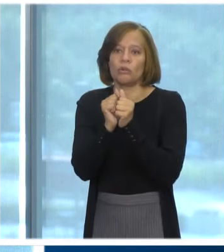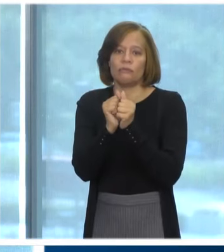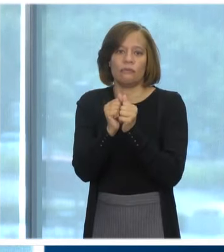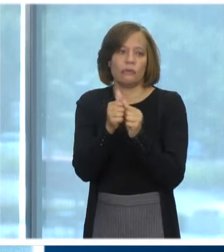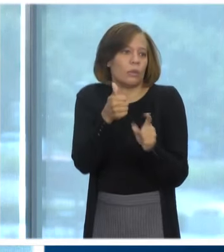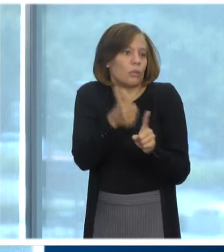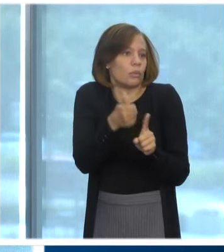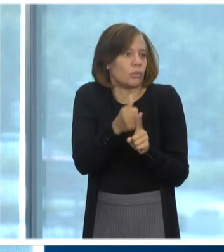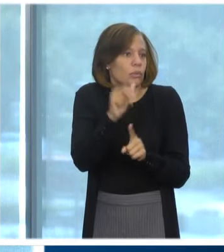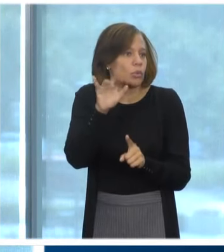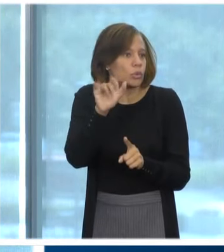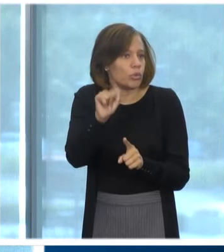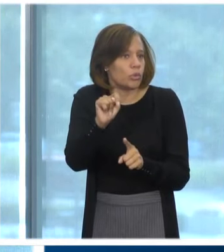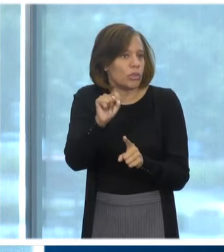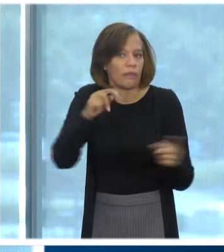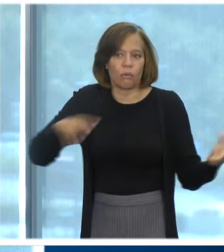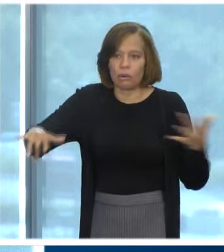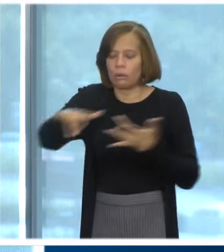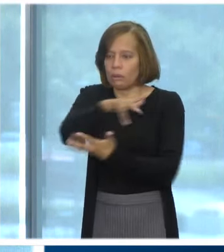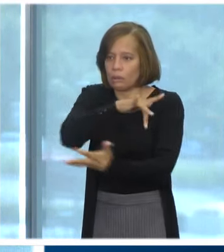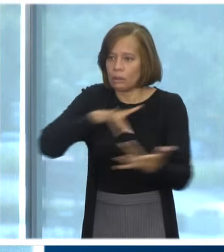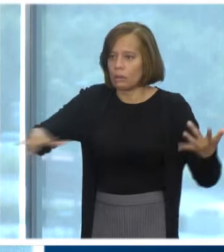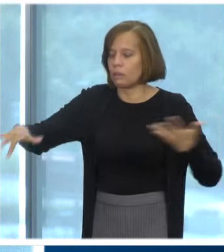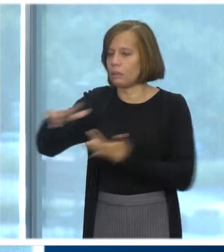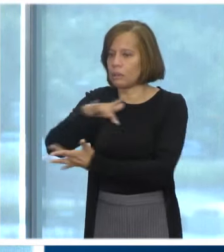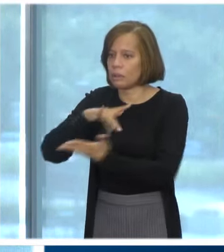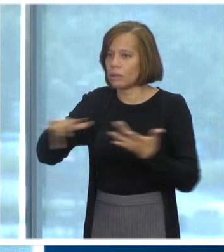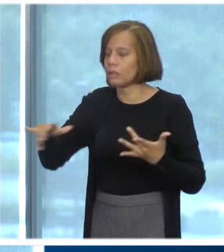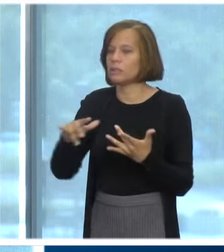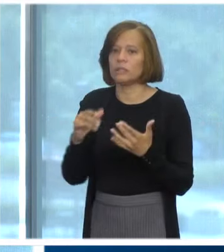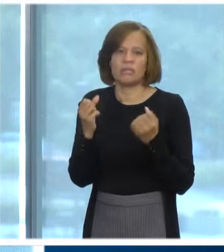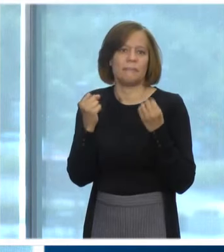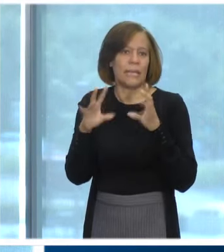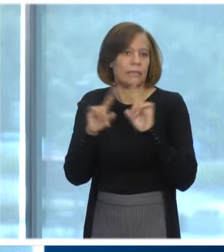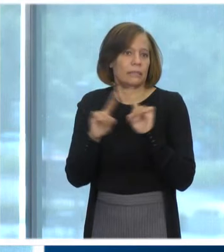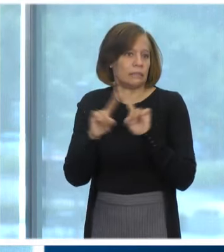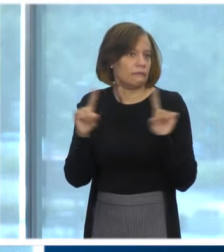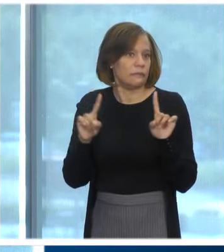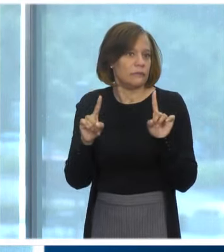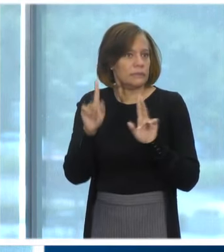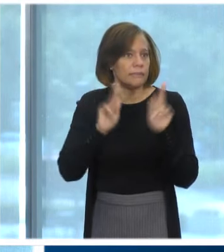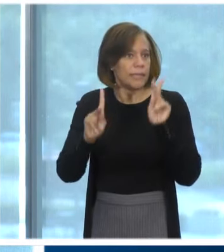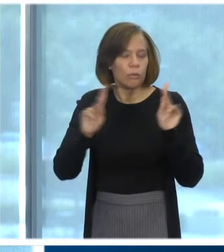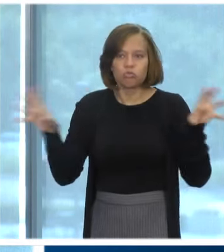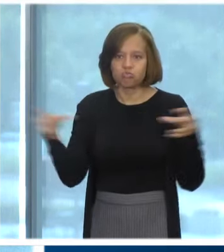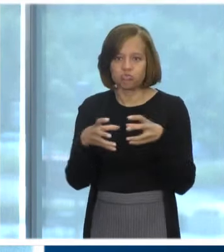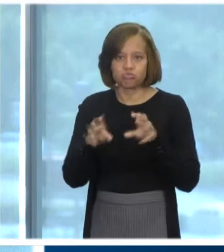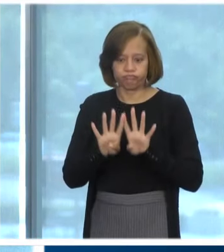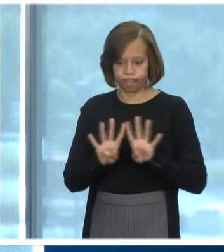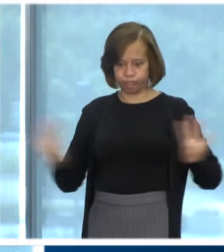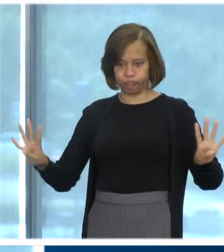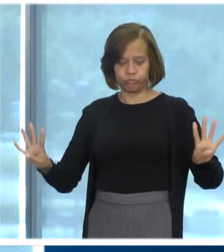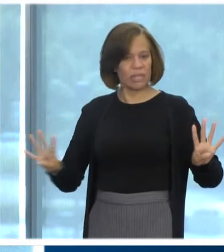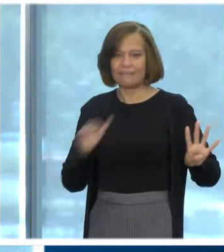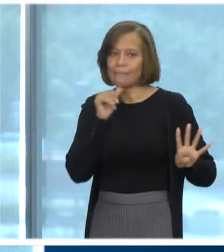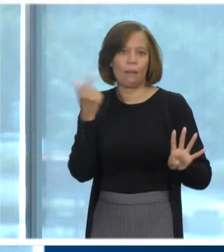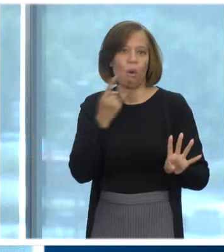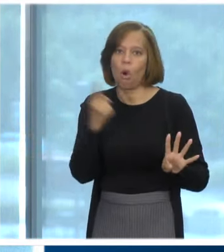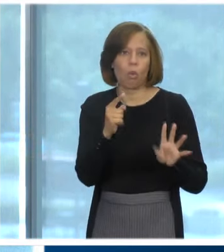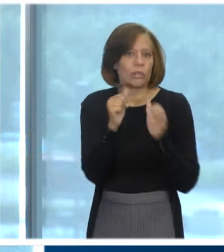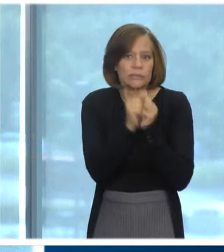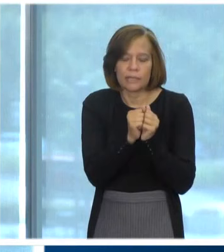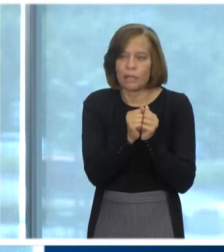squads. They were standing on skirmish lines with officers on either side of them whom they did not know. And when responding to officer and trouble calls,